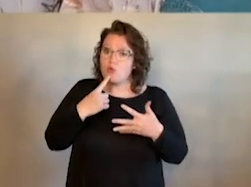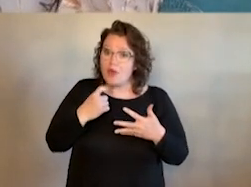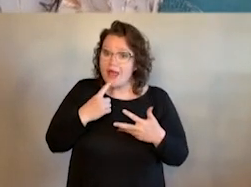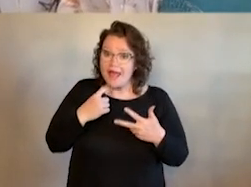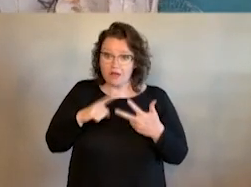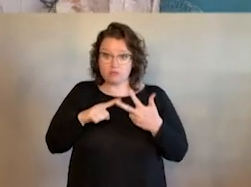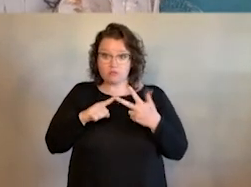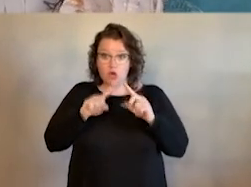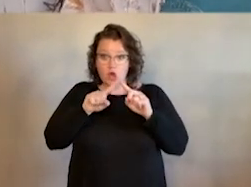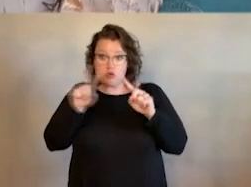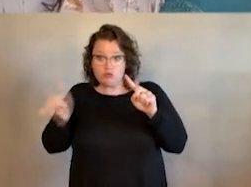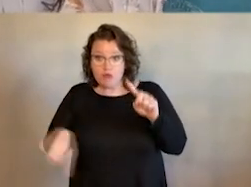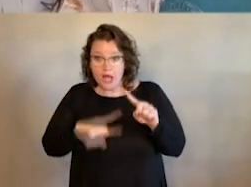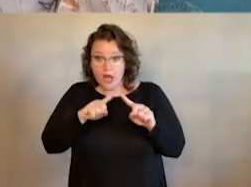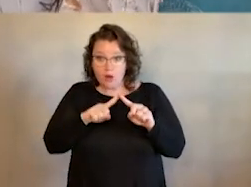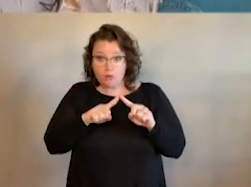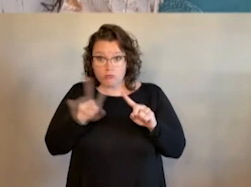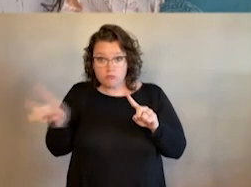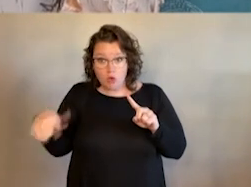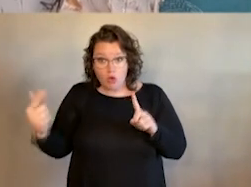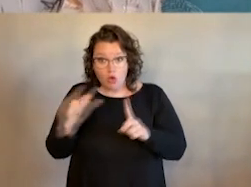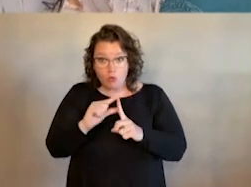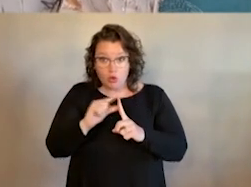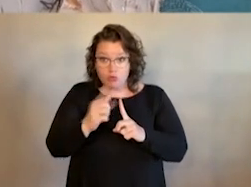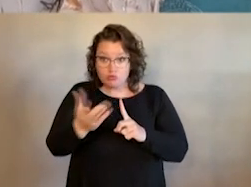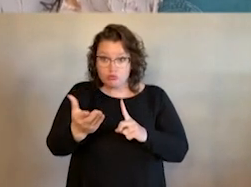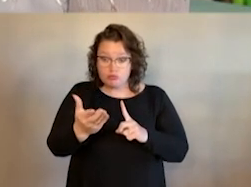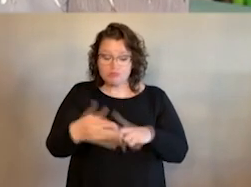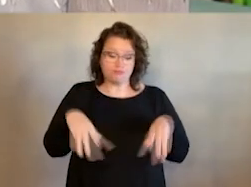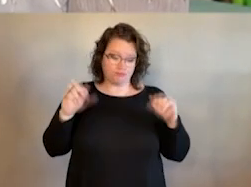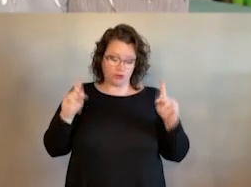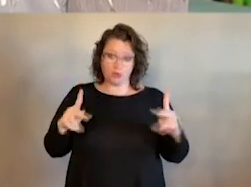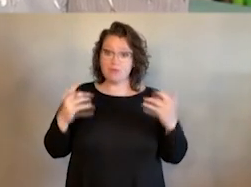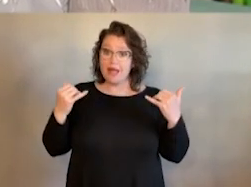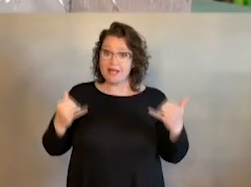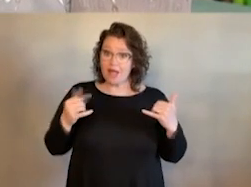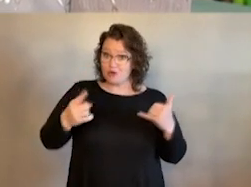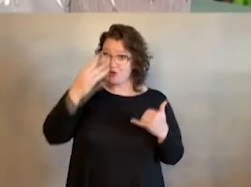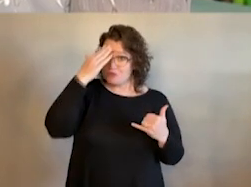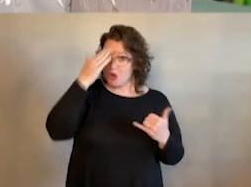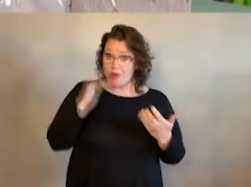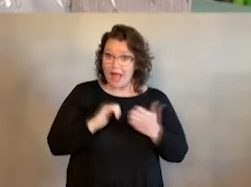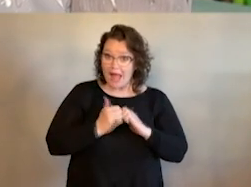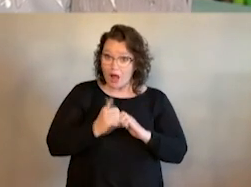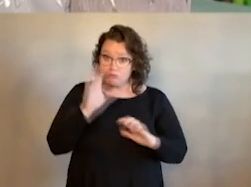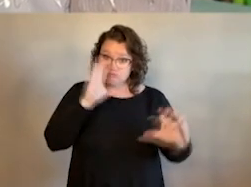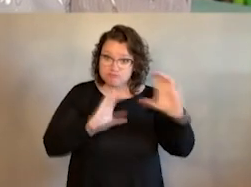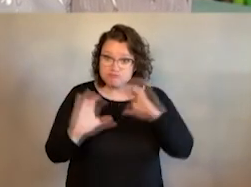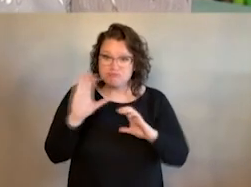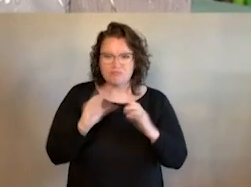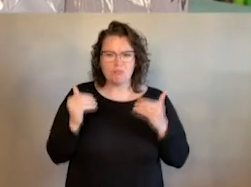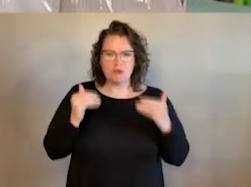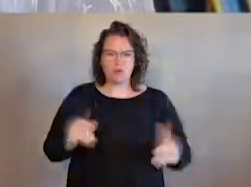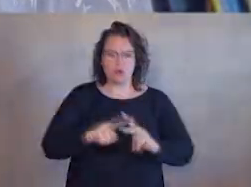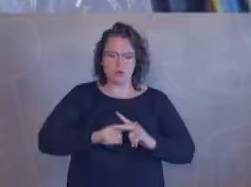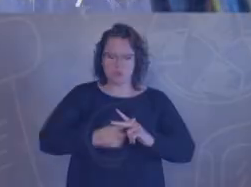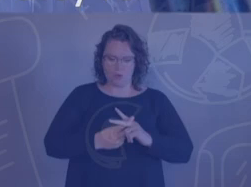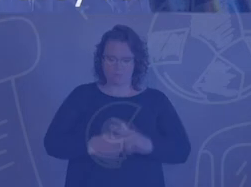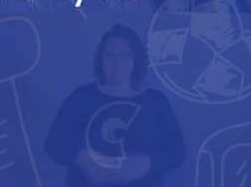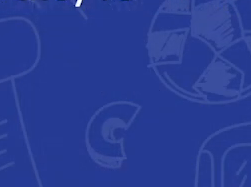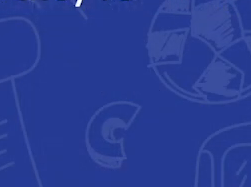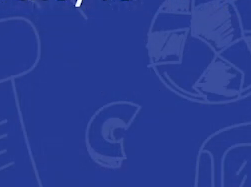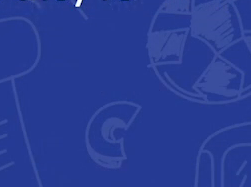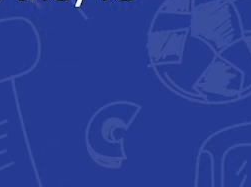Can you think of another adjective to describe the apple? All right, guys, now that you know what to look for, let's go ahead and let's get started.